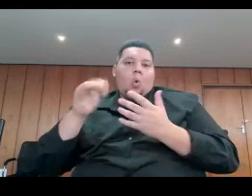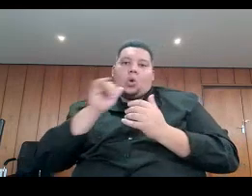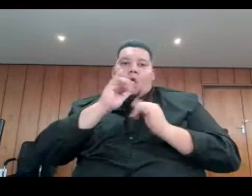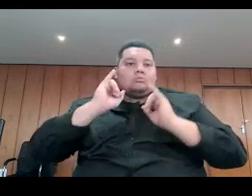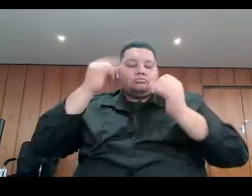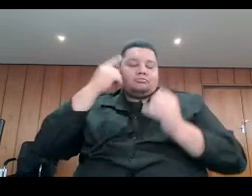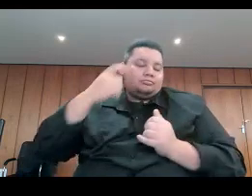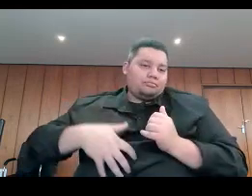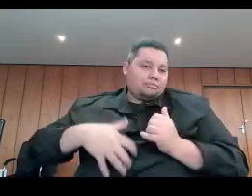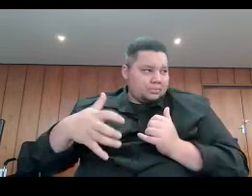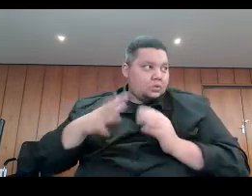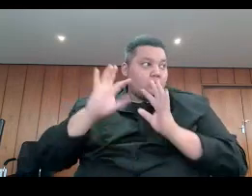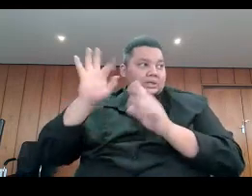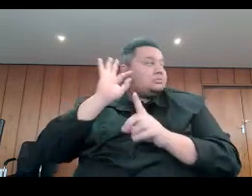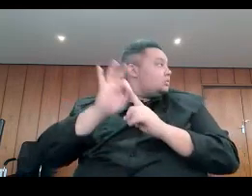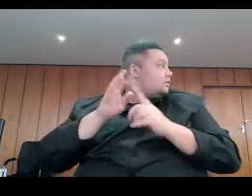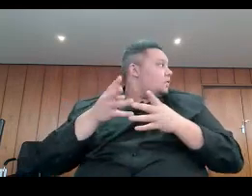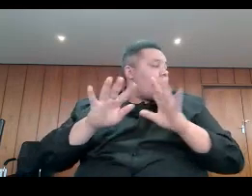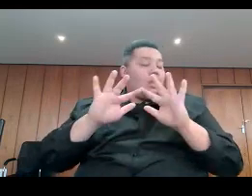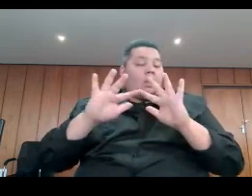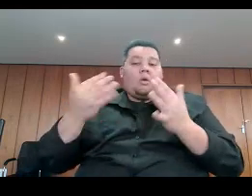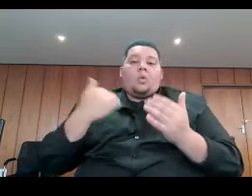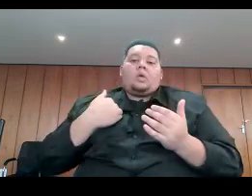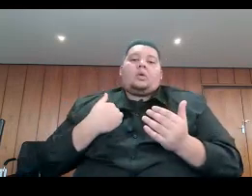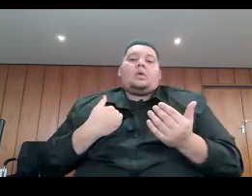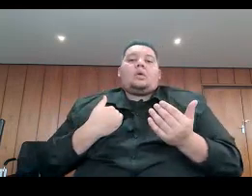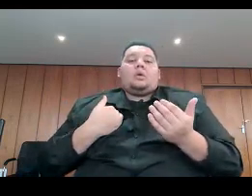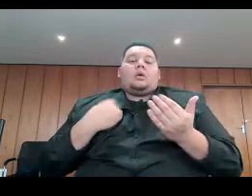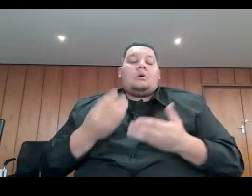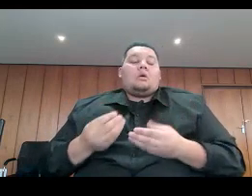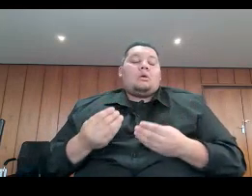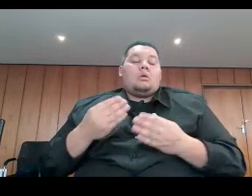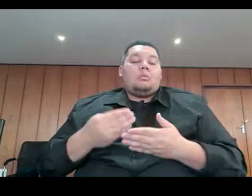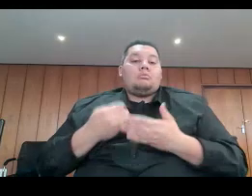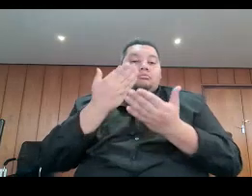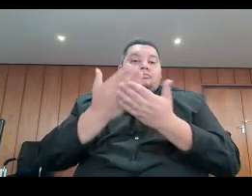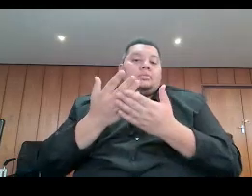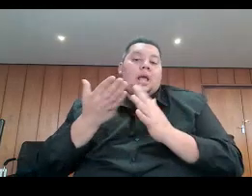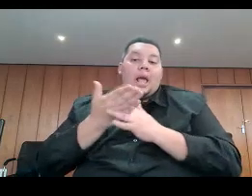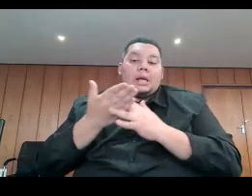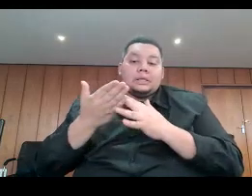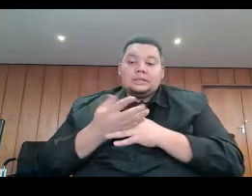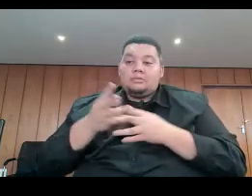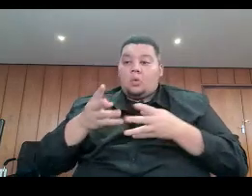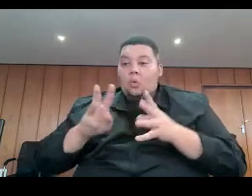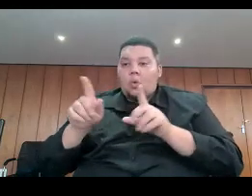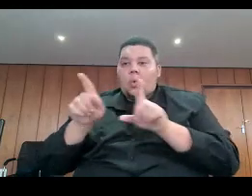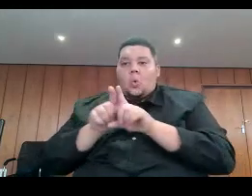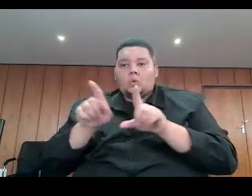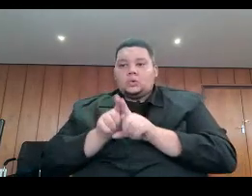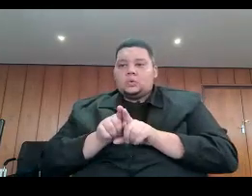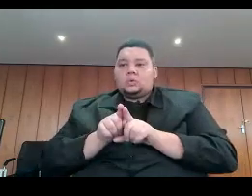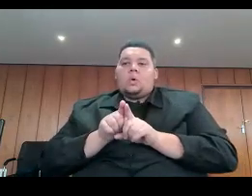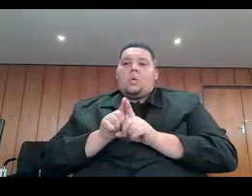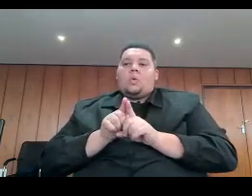That specific way of how to provide that in an accessible format has also not